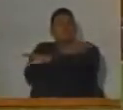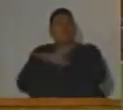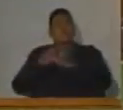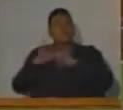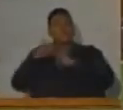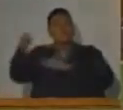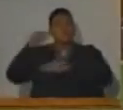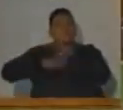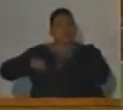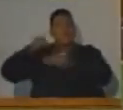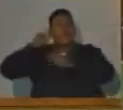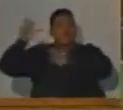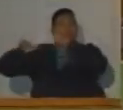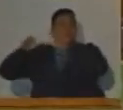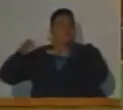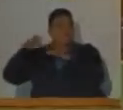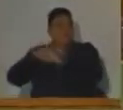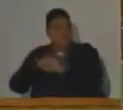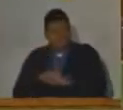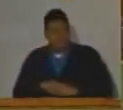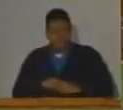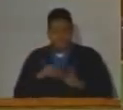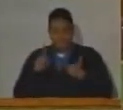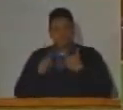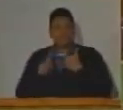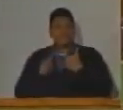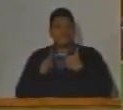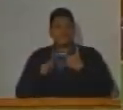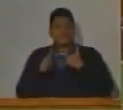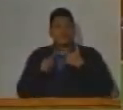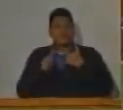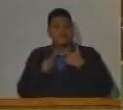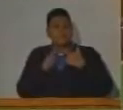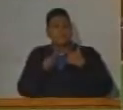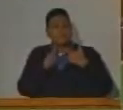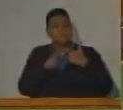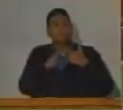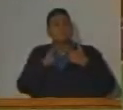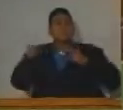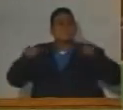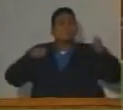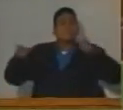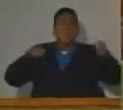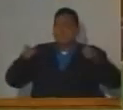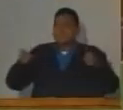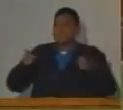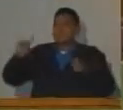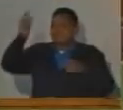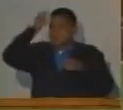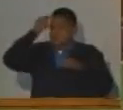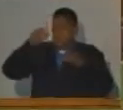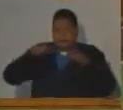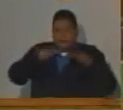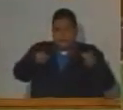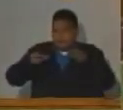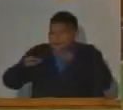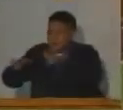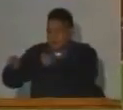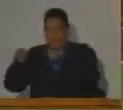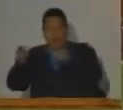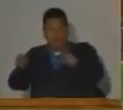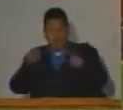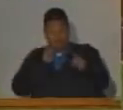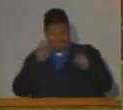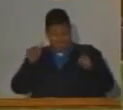and investment position. Two, managing public sector costs, which places